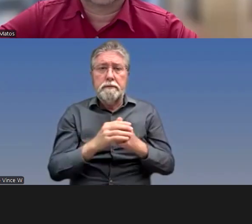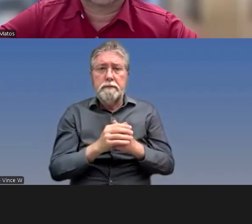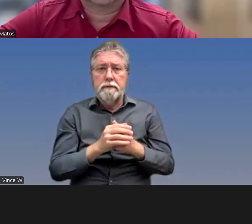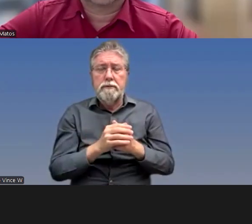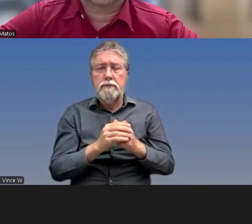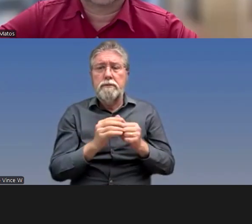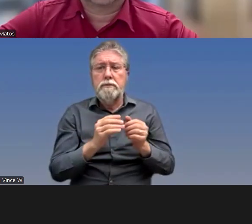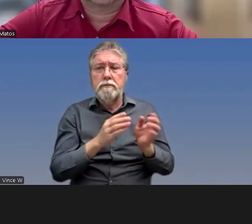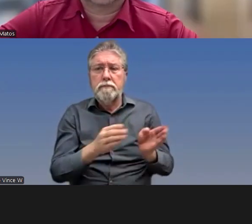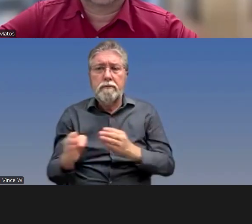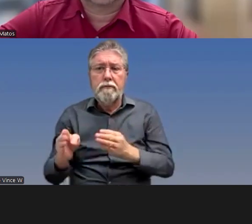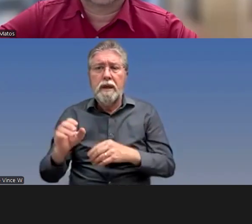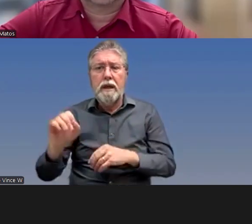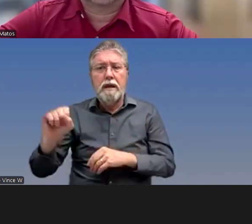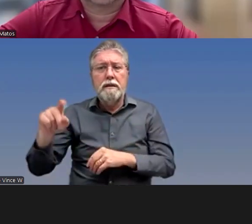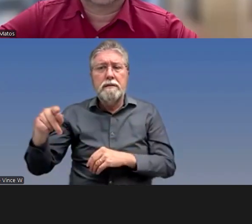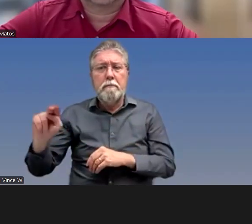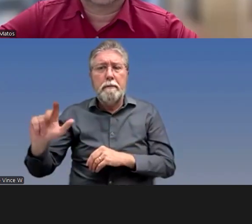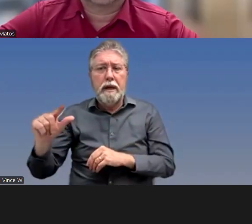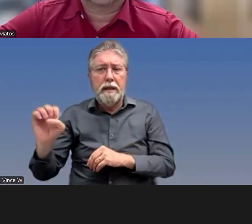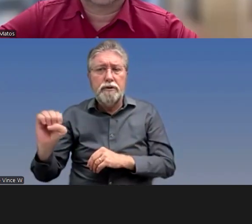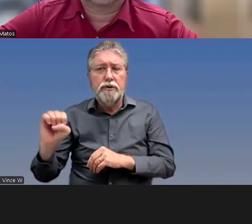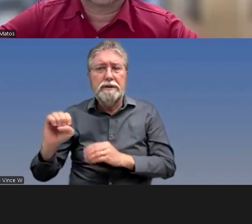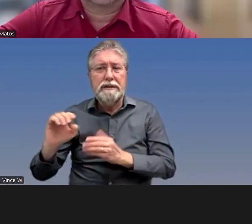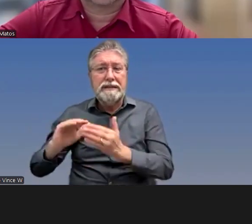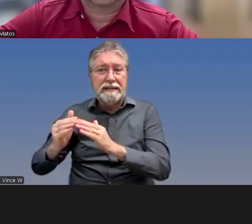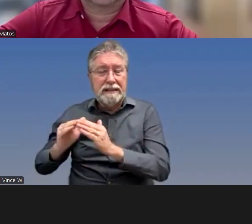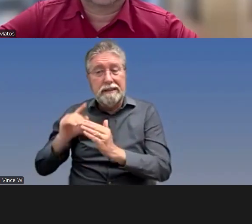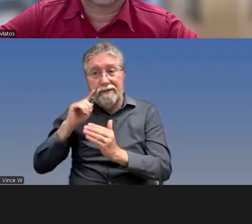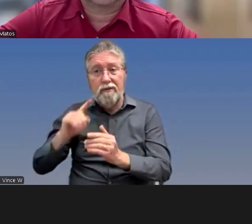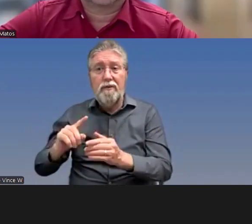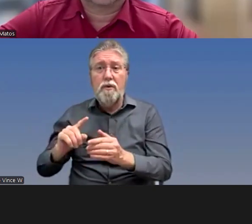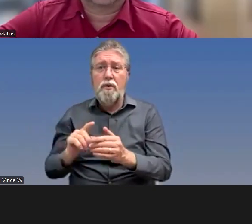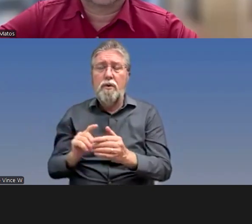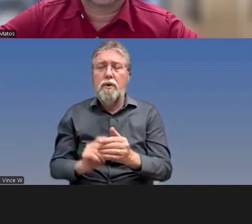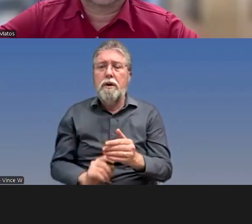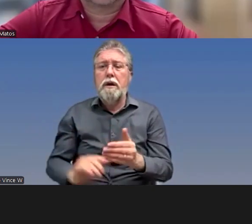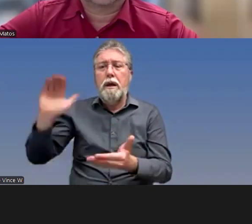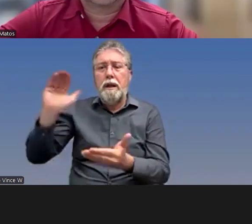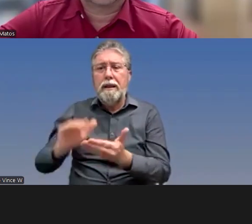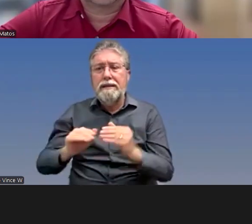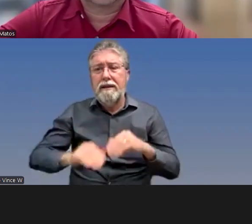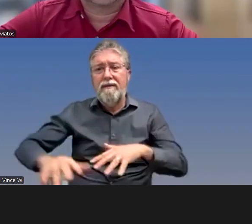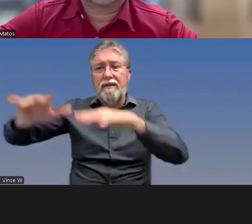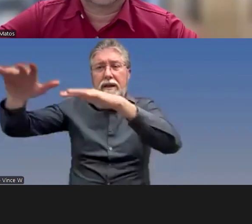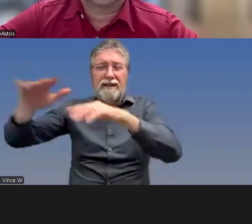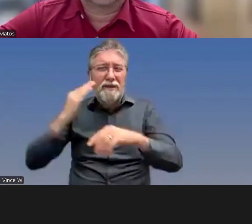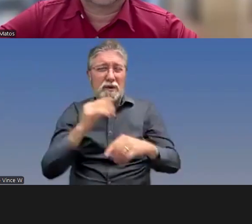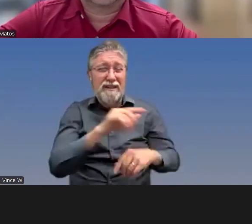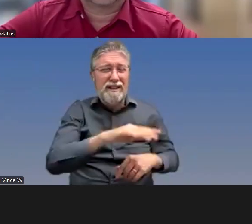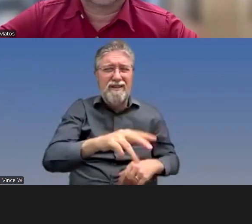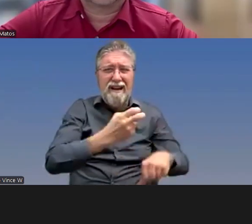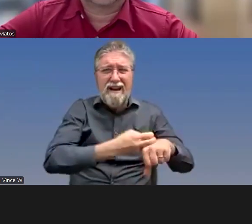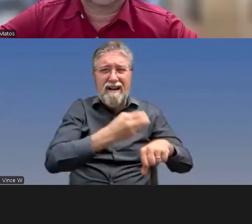flooding, in parentheses, to mitigate flooding caused by extreme cement covered zones? I don't know if you're familiar